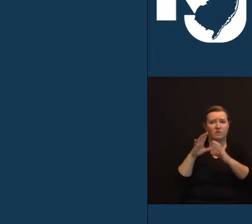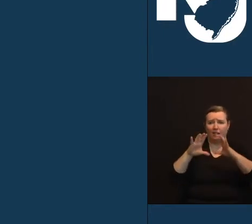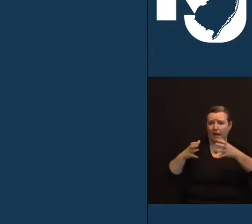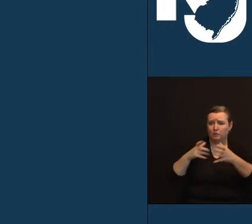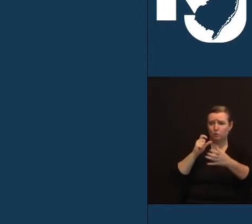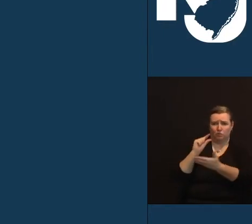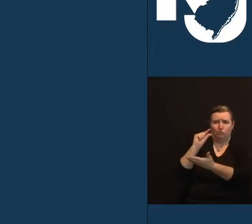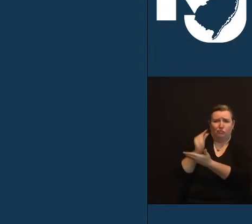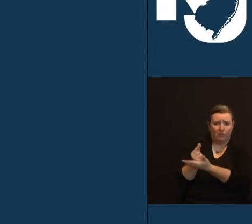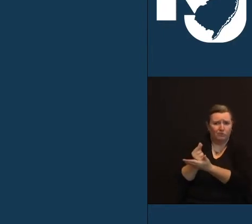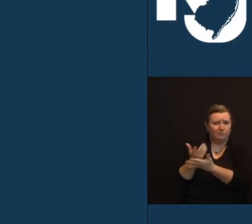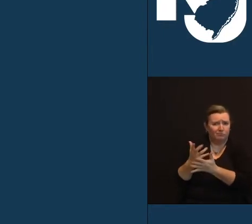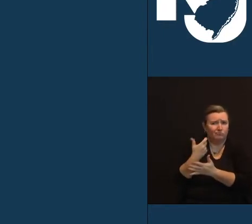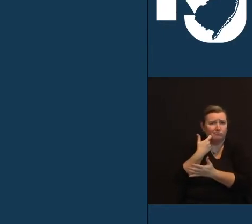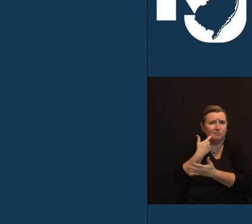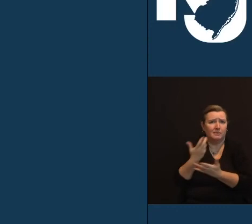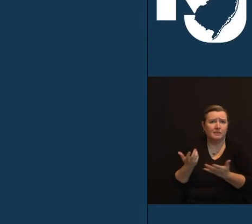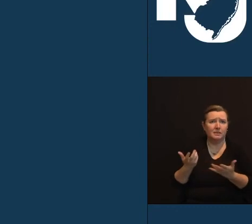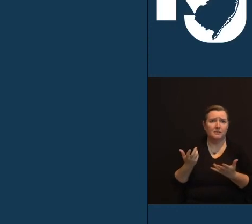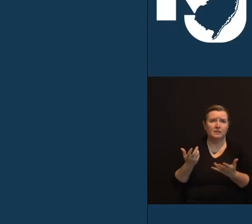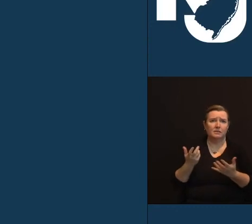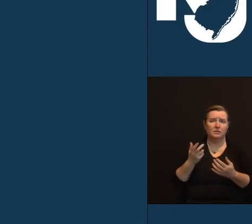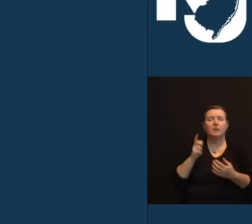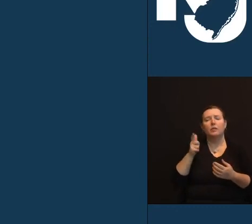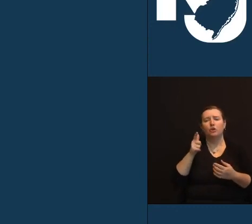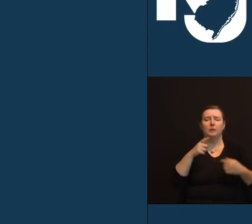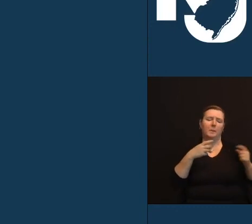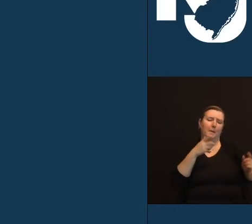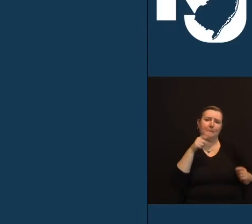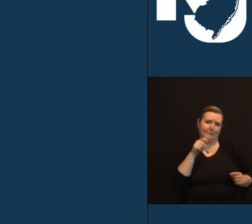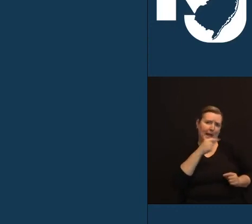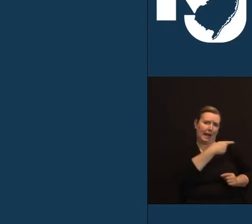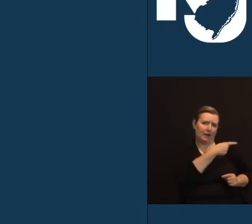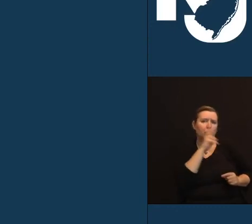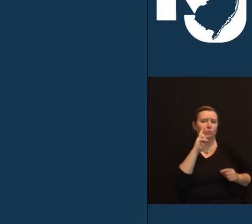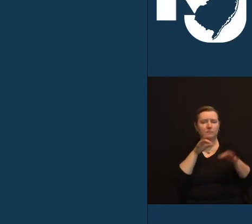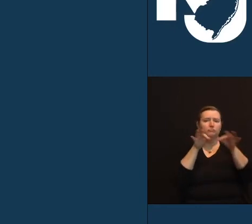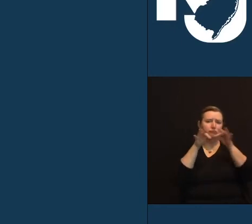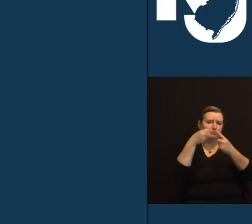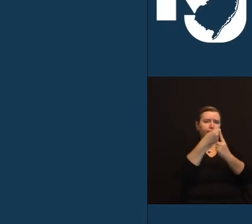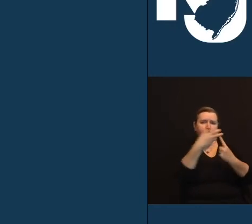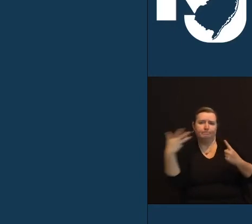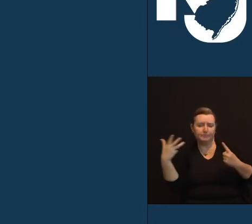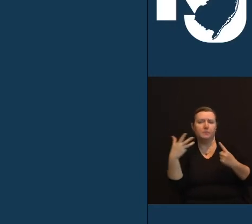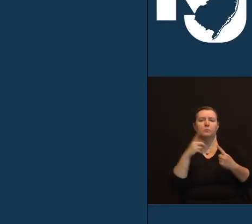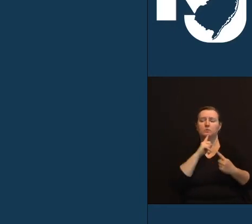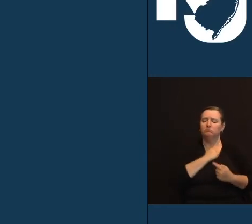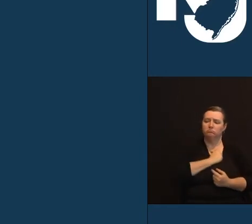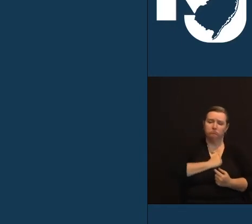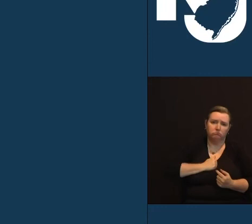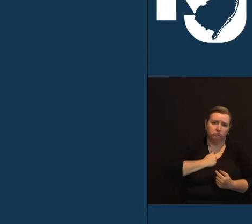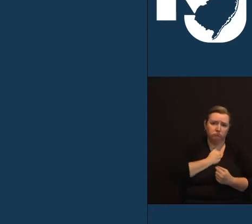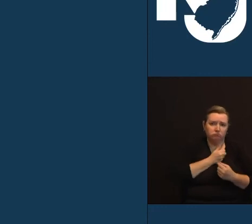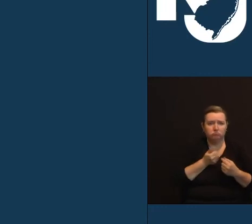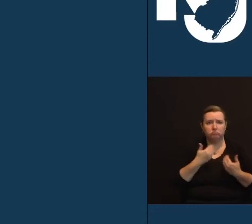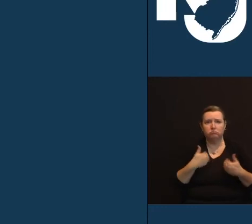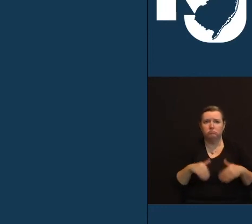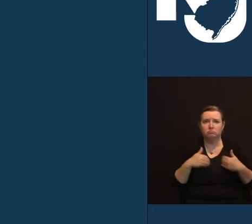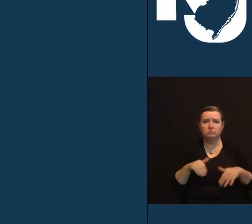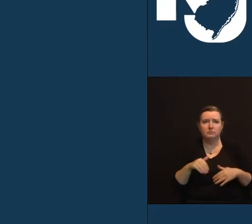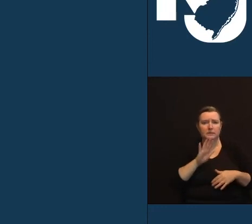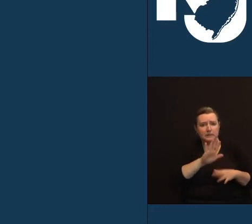young man and his family, who Pat has known for a long time, but our deepest condolences are with recruit Homier's family